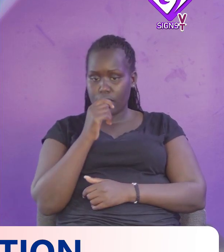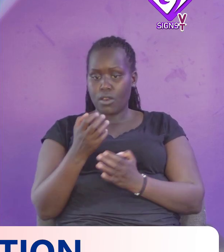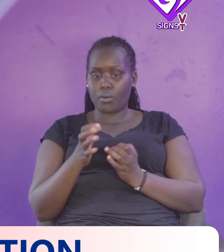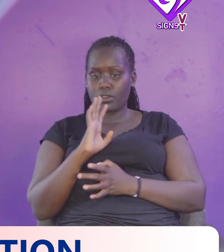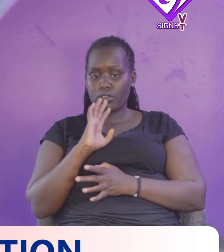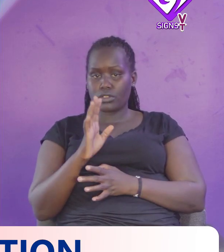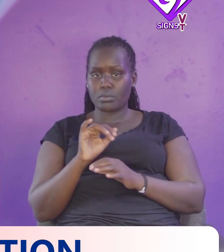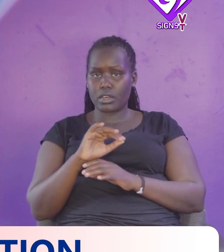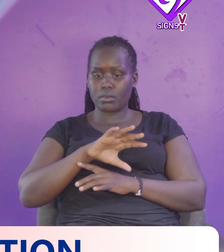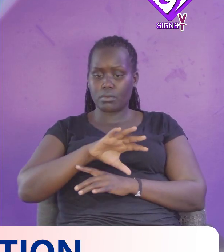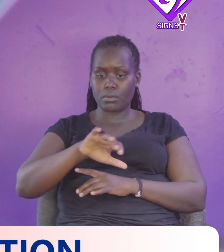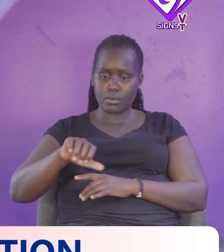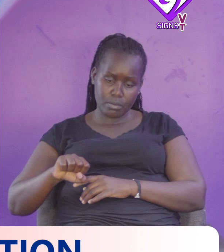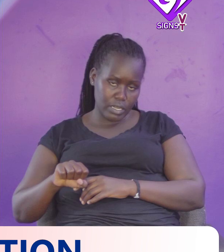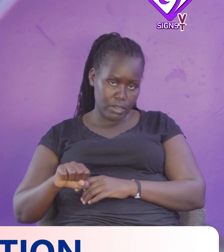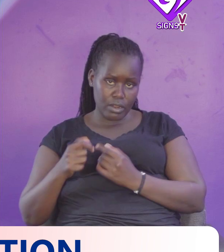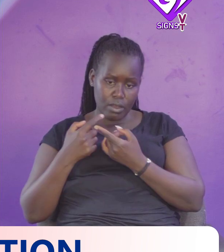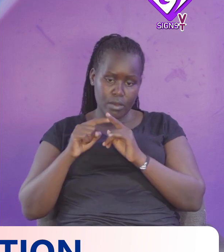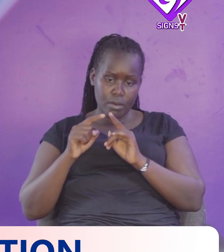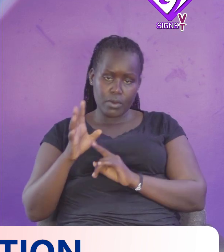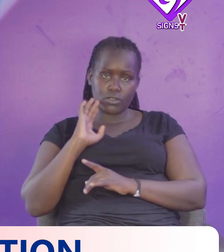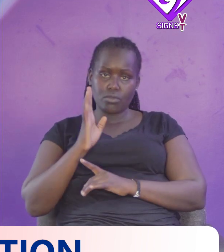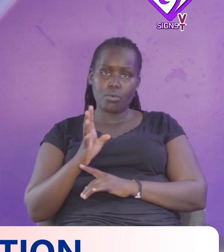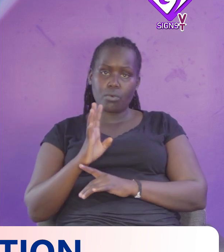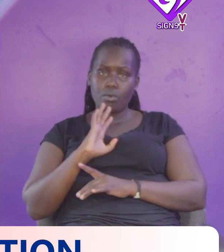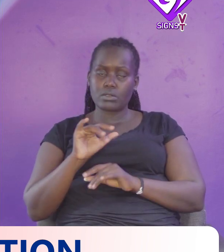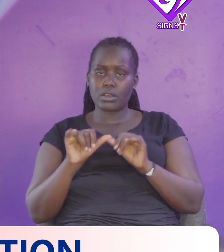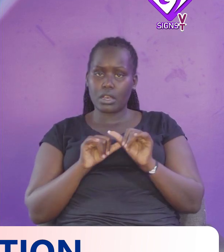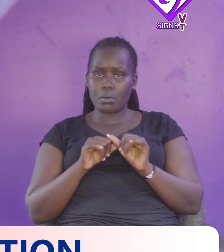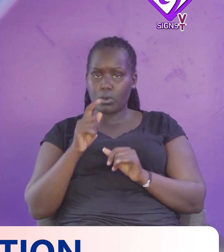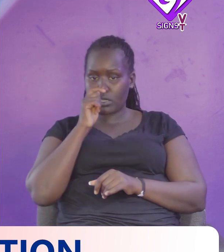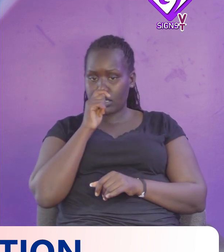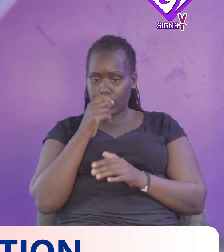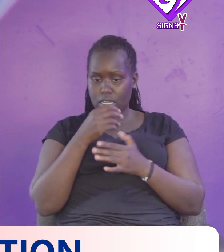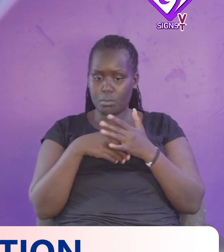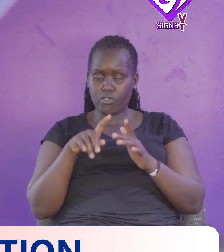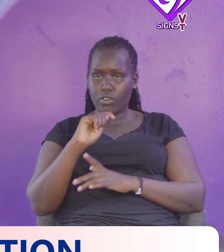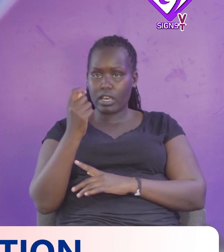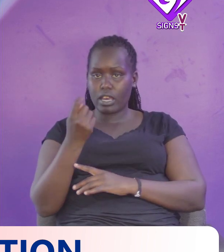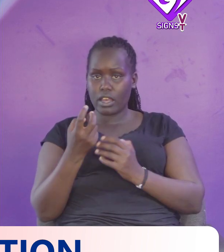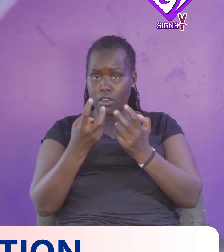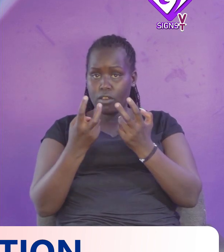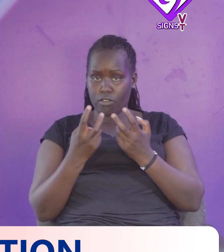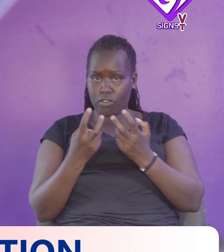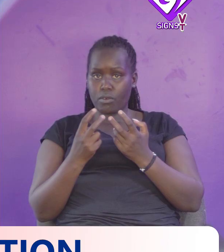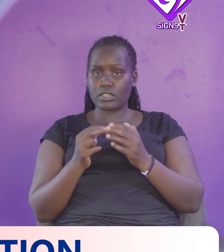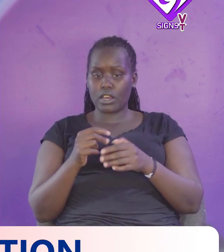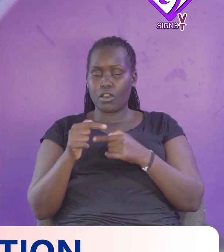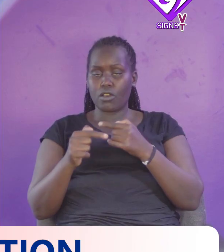course, Cameroon. But we'll talk about Tanzania more before we talk about Kenya. Viewers, give us your views on